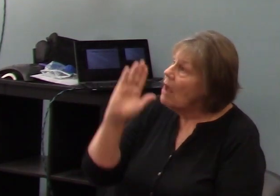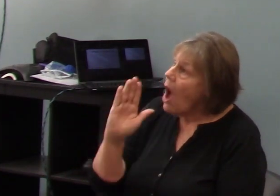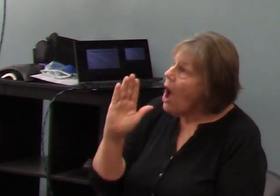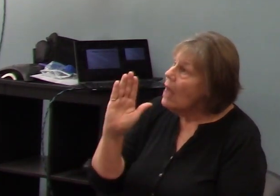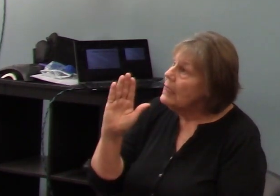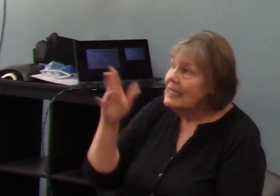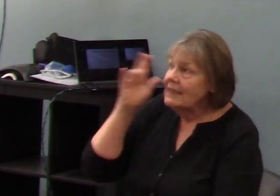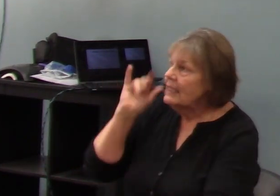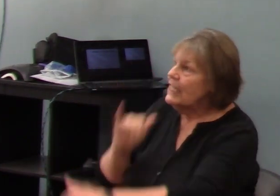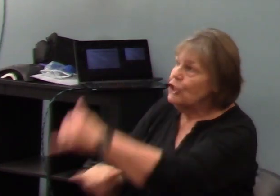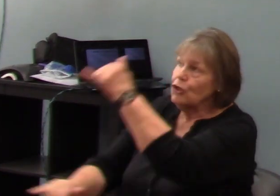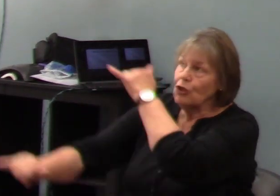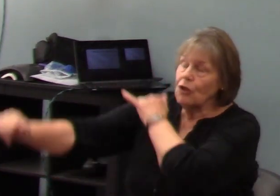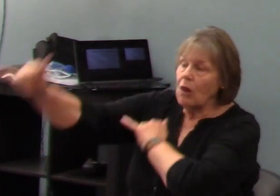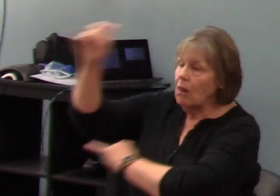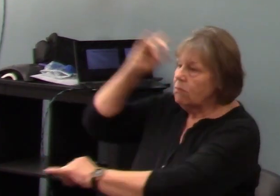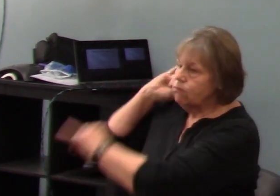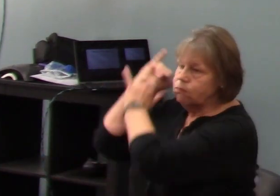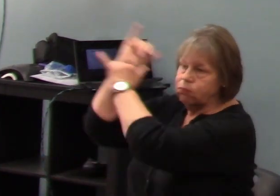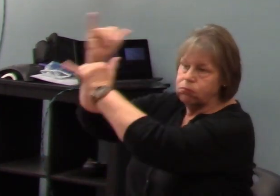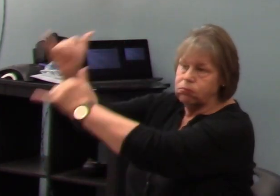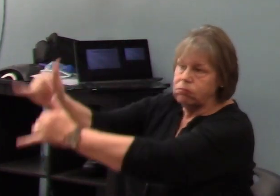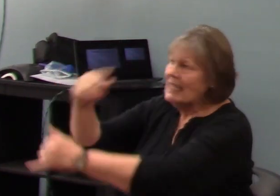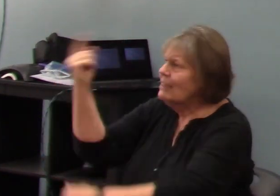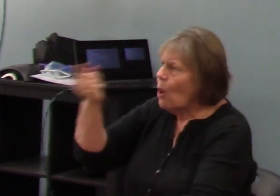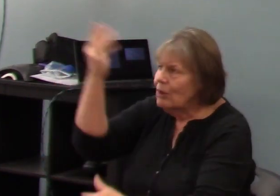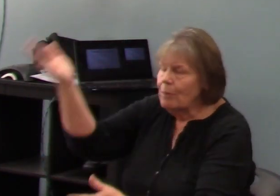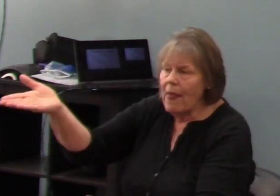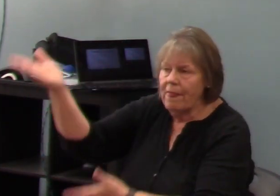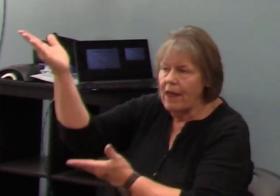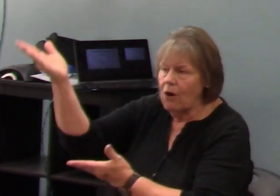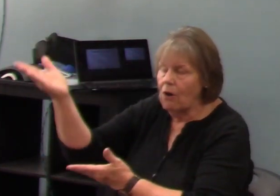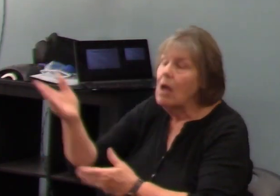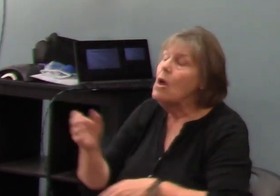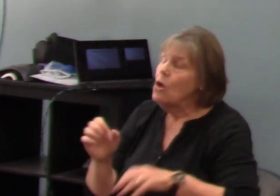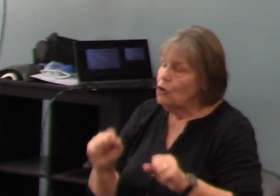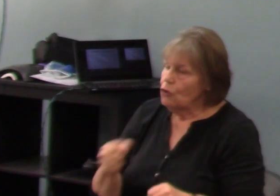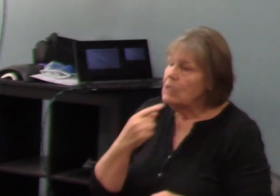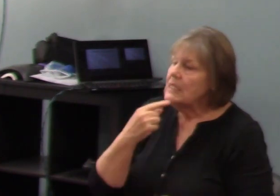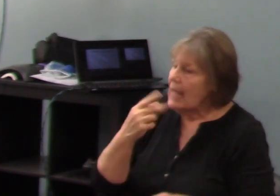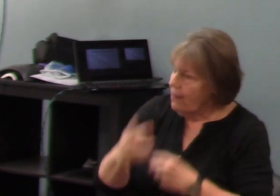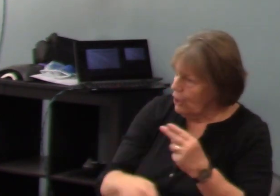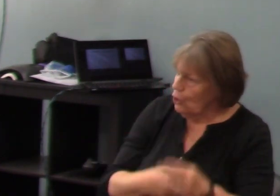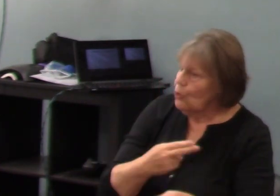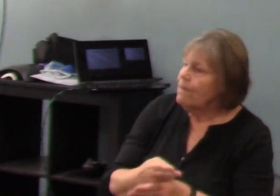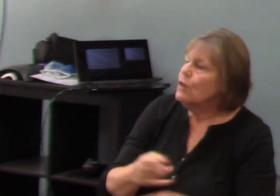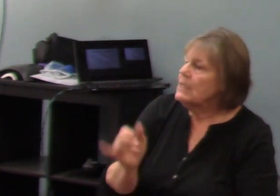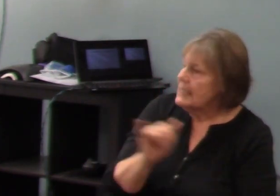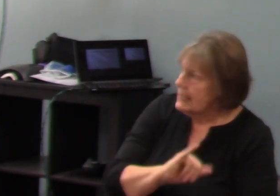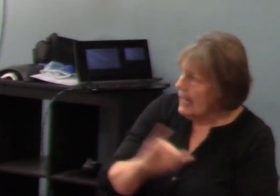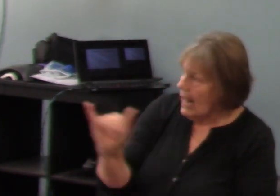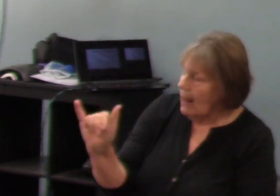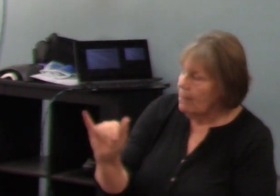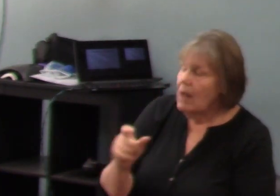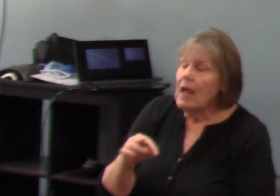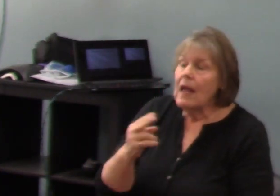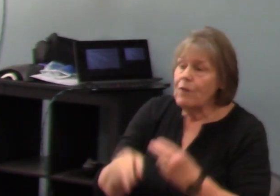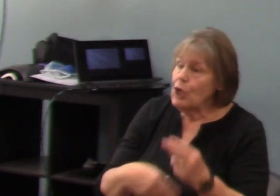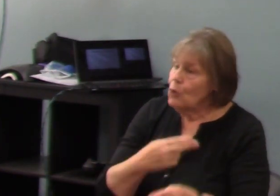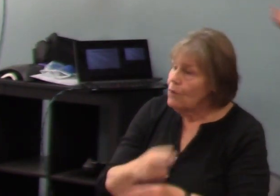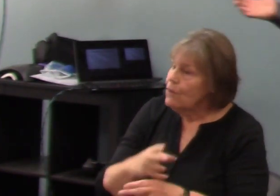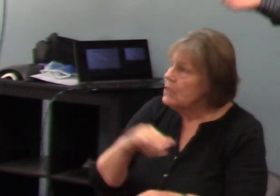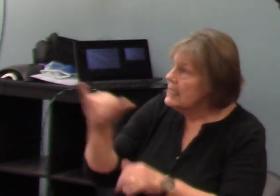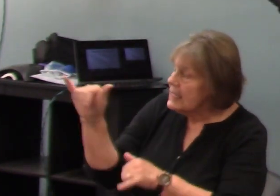created God, because God has always been there. The same way the universe could be that. And if the universe happens to be eternal, then it doesn't need a